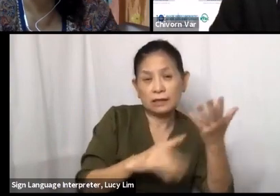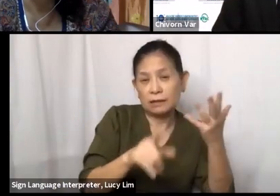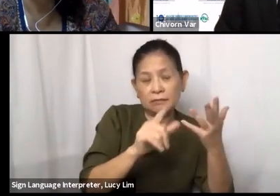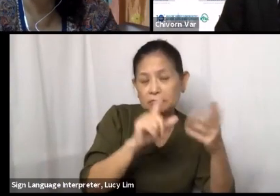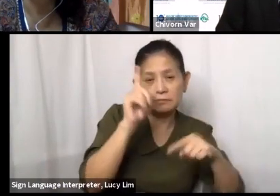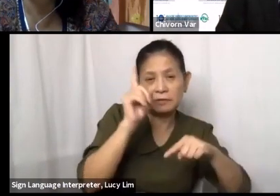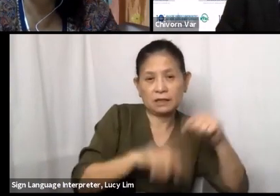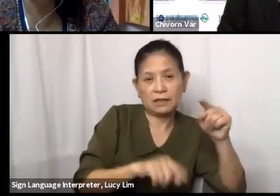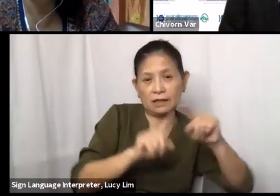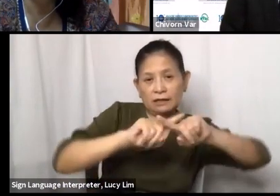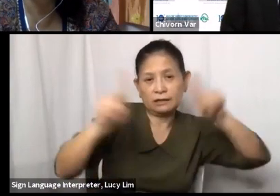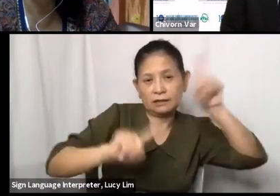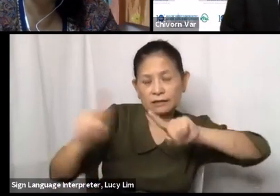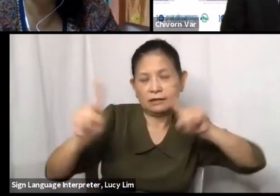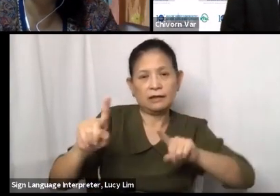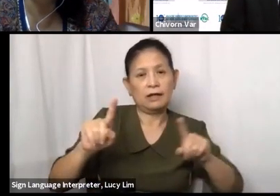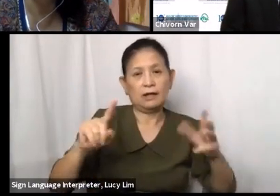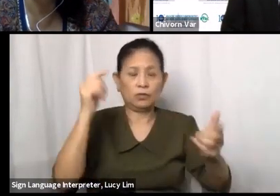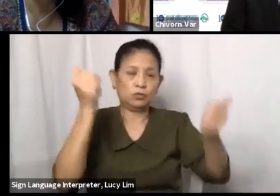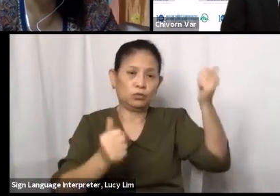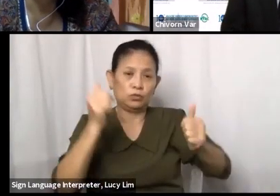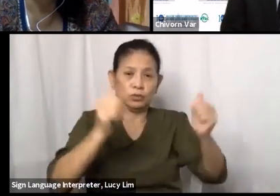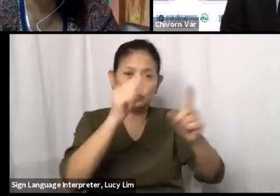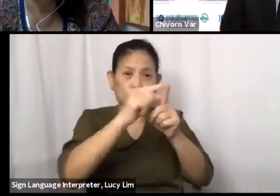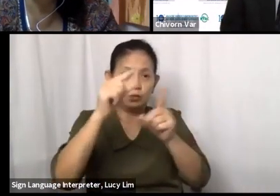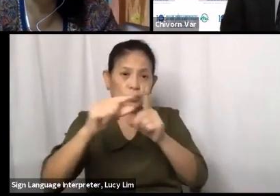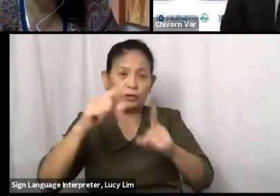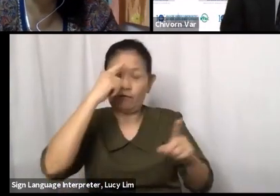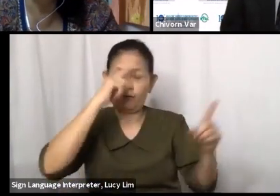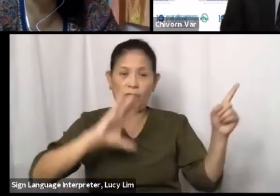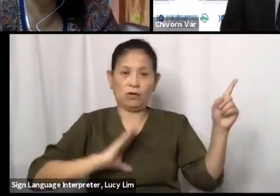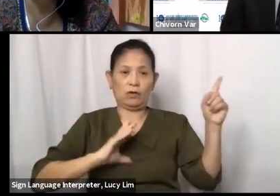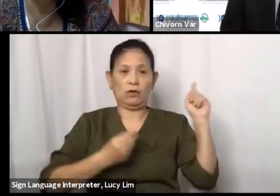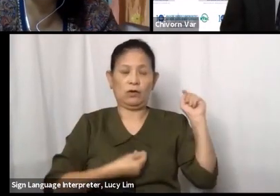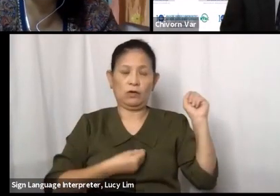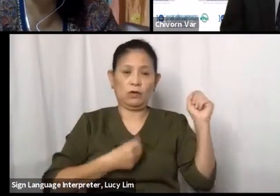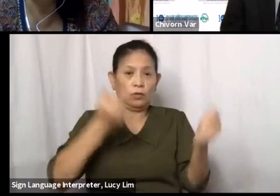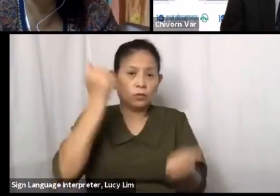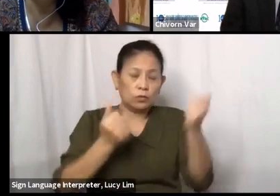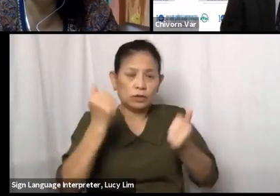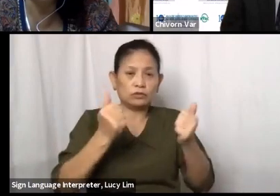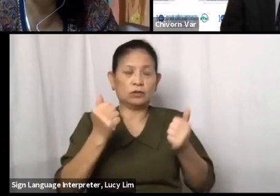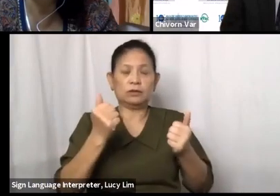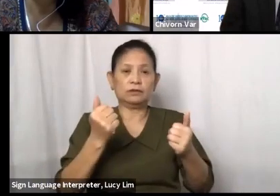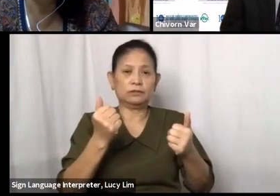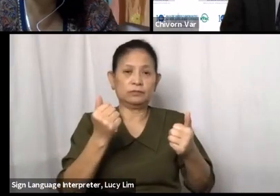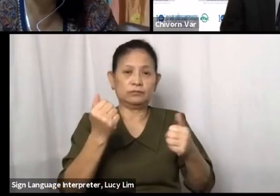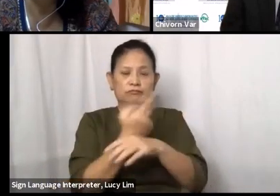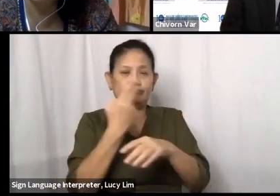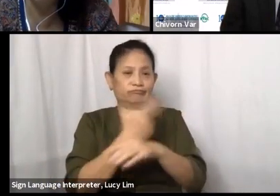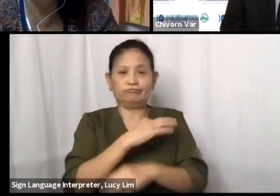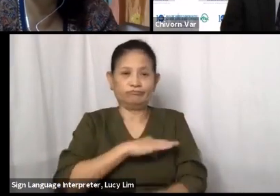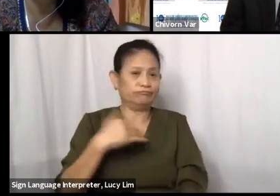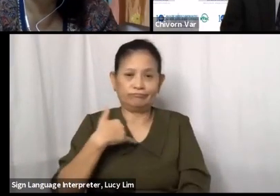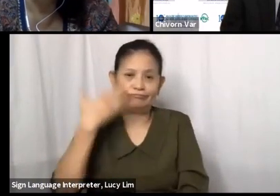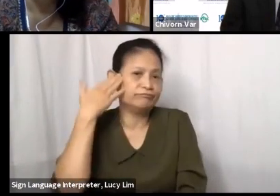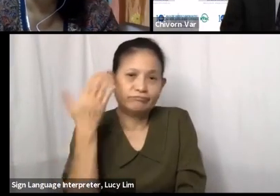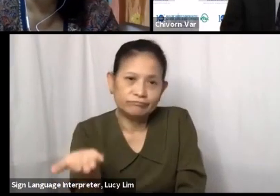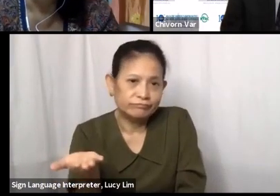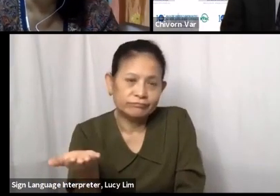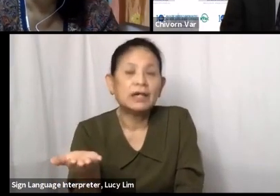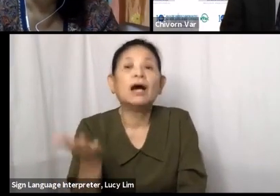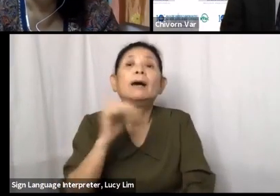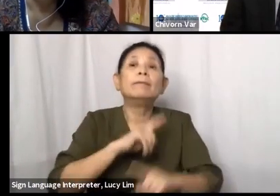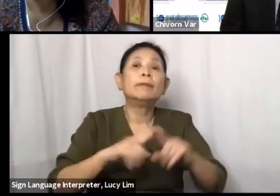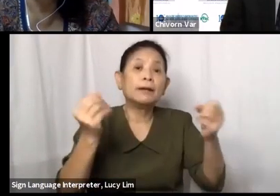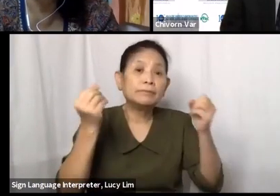which term is used for transgender and which term is used for lesbian. Like that, I don't know. But many